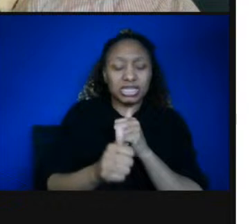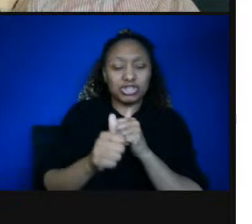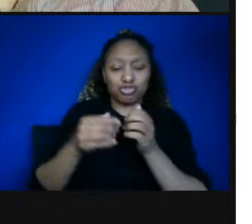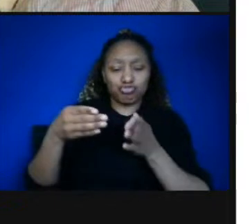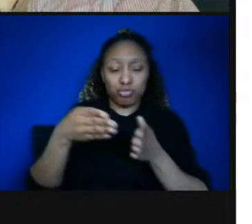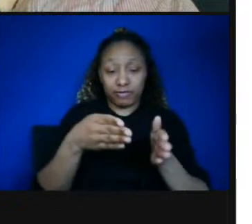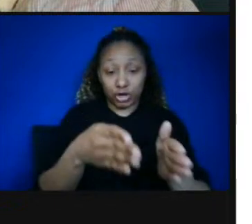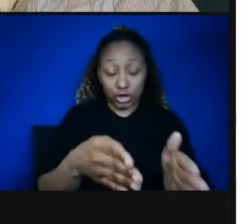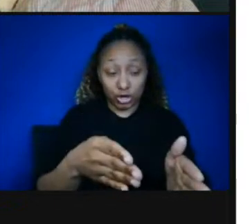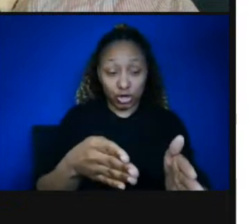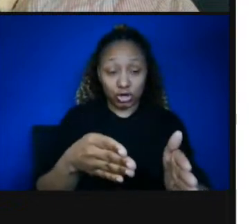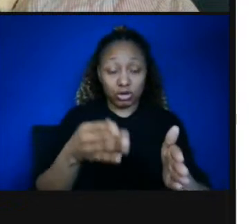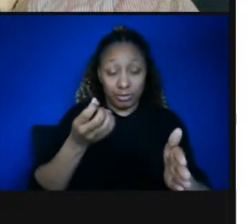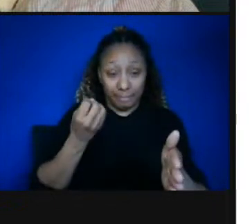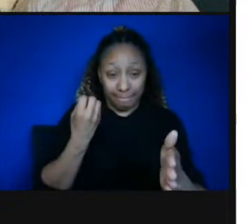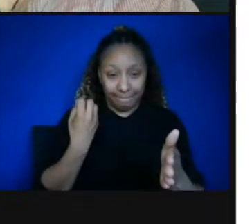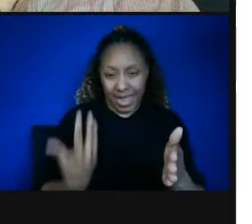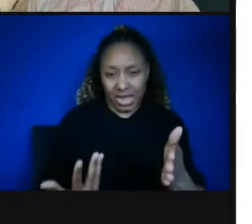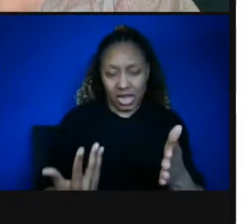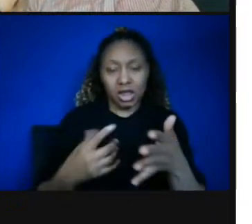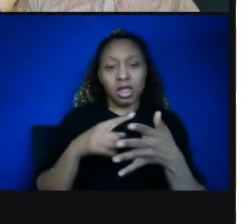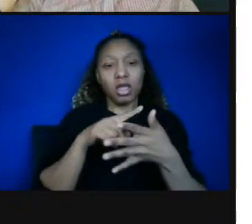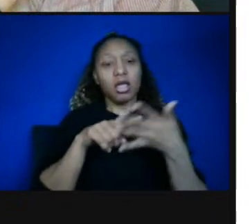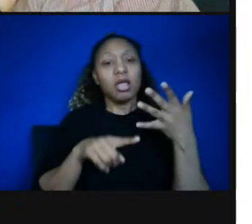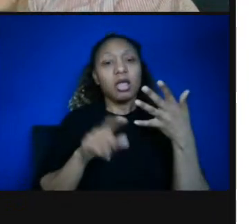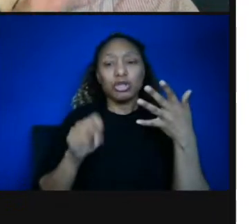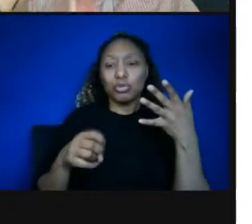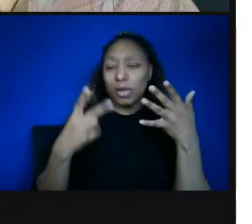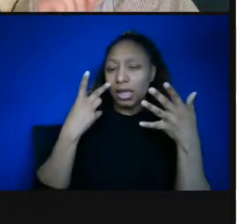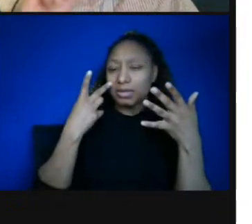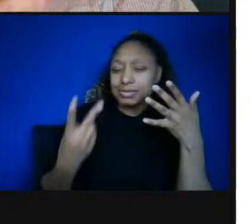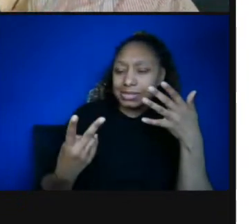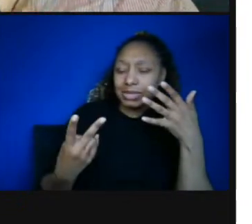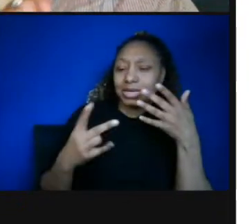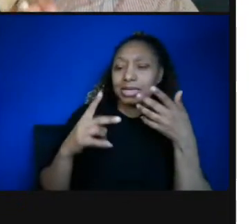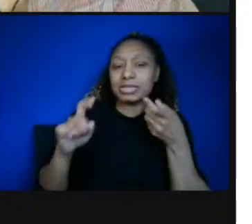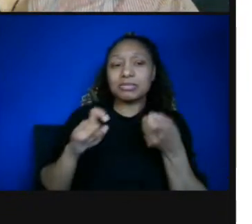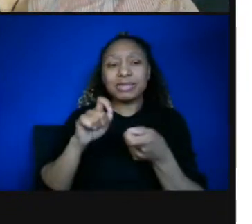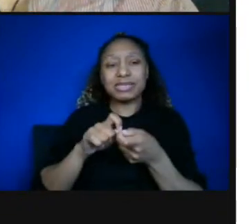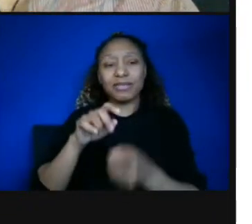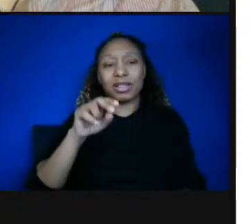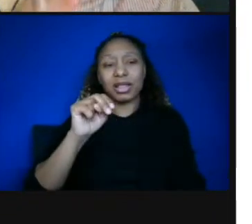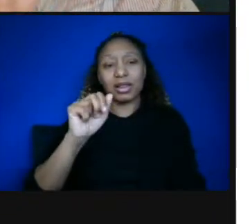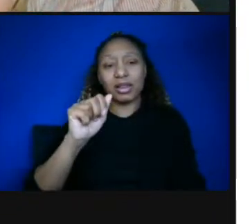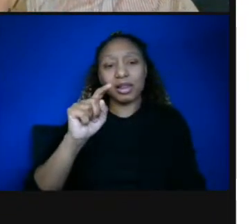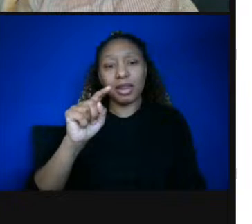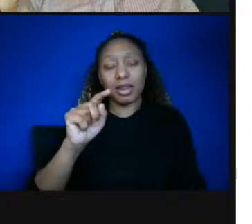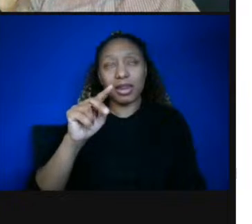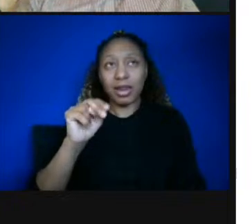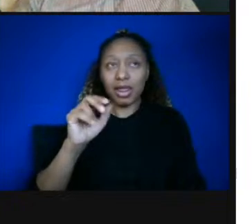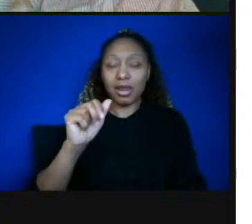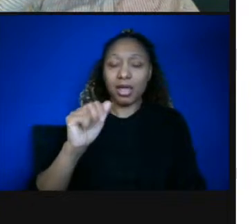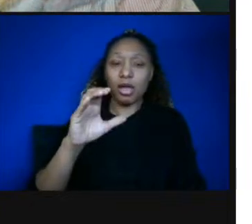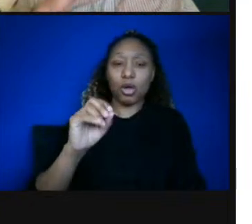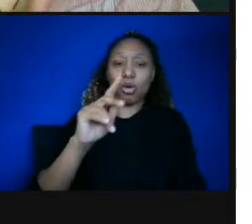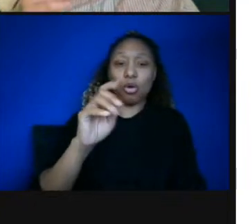Choptank to the Pocomoke, you can go and you can see, particularly on the Nanacoke and the Choptank, you can see these ghost